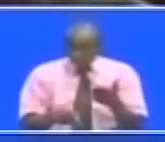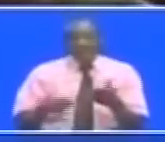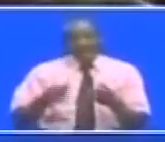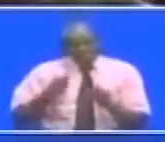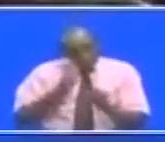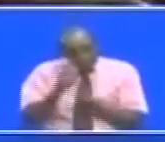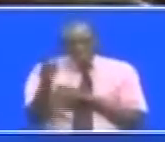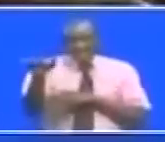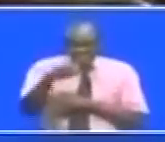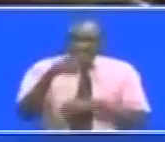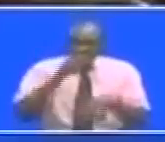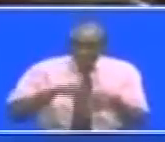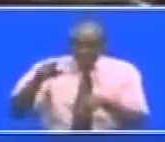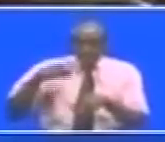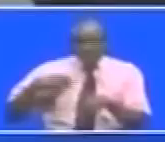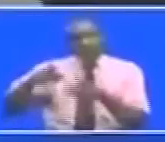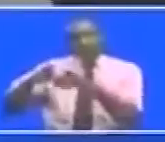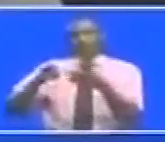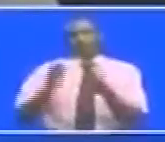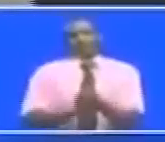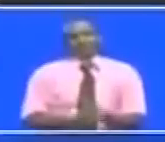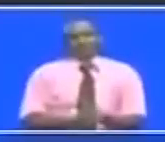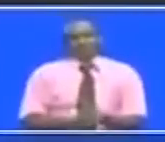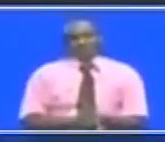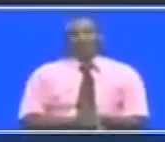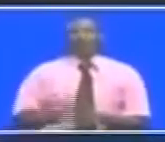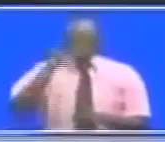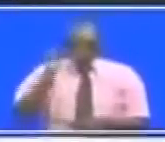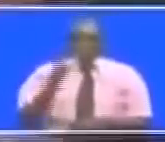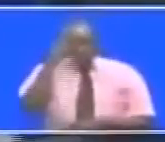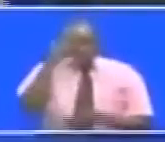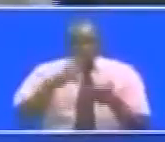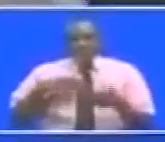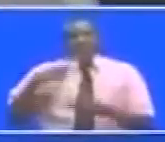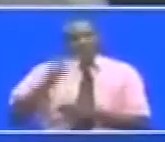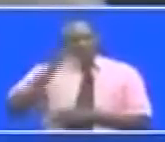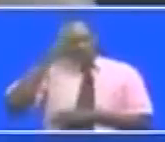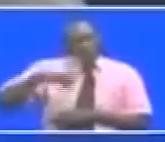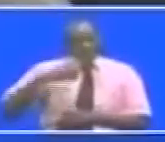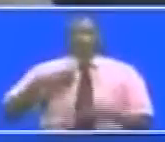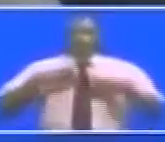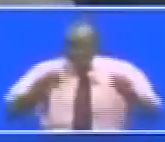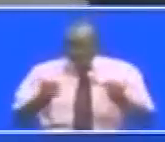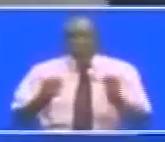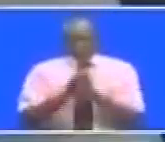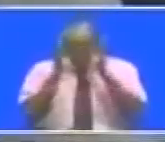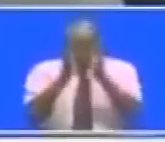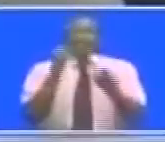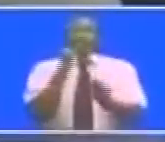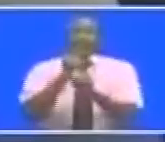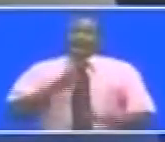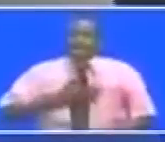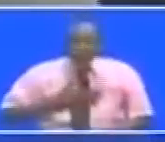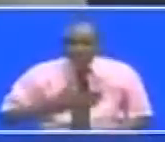the militia when his aides were ambushed. So let's also be known for being courageous, for being committed,